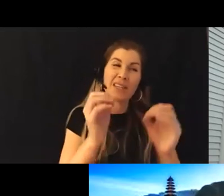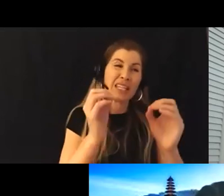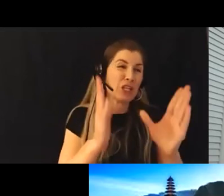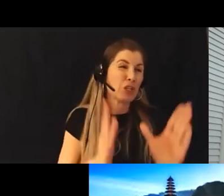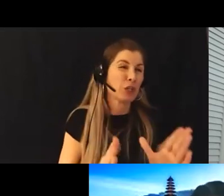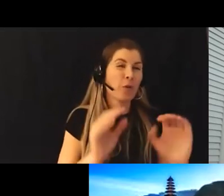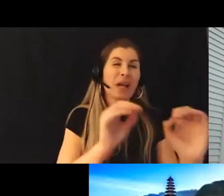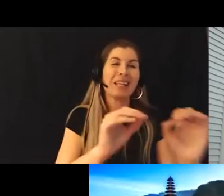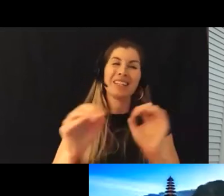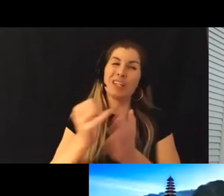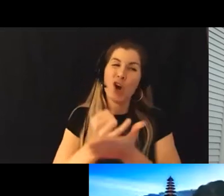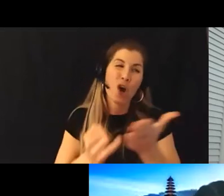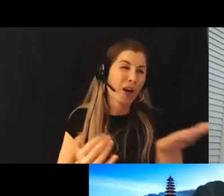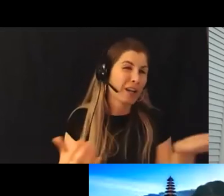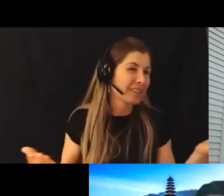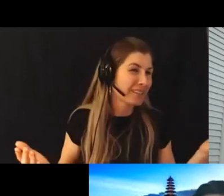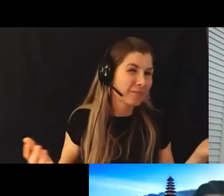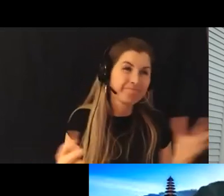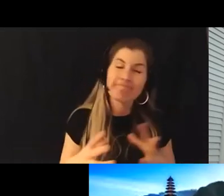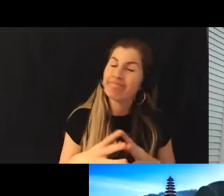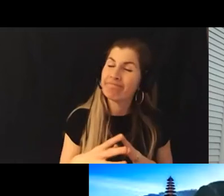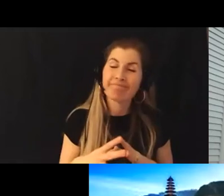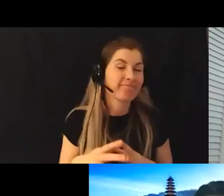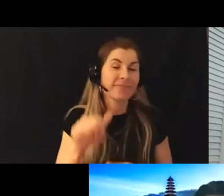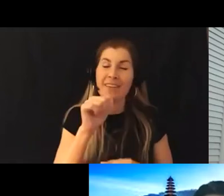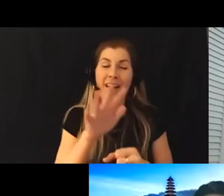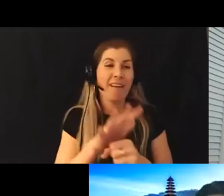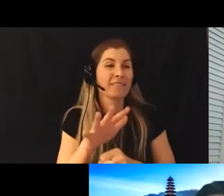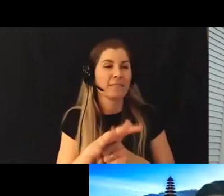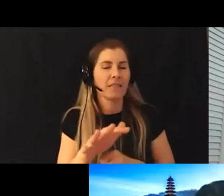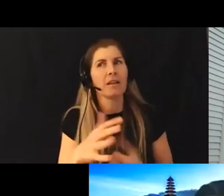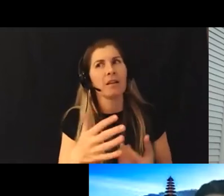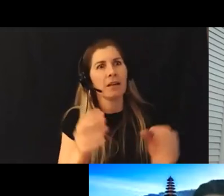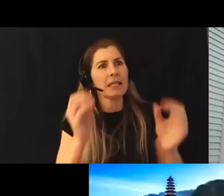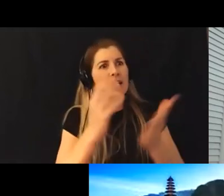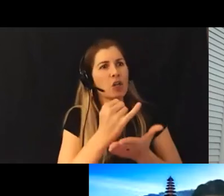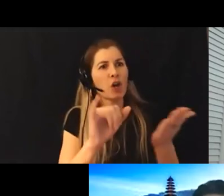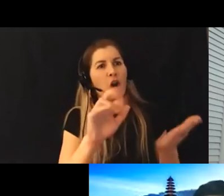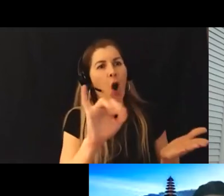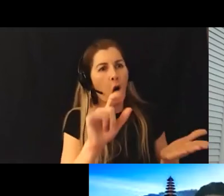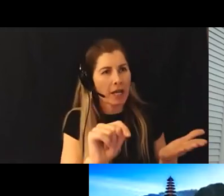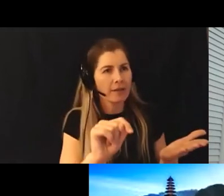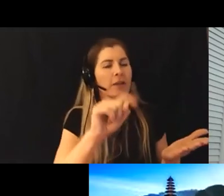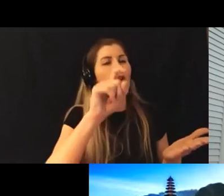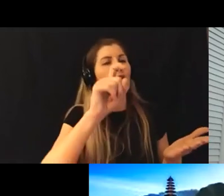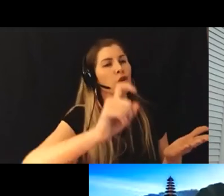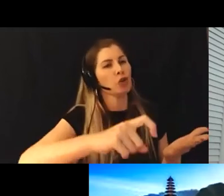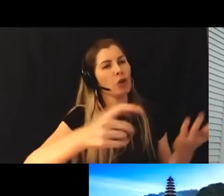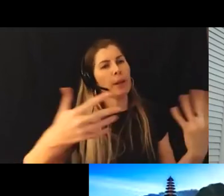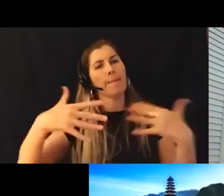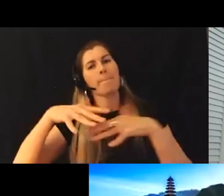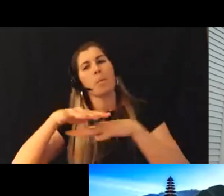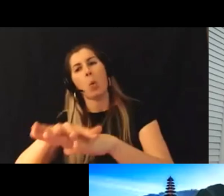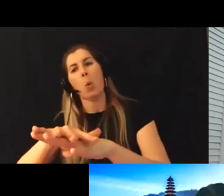teach arts, the full arts discipline. They just don't exist. So teaching artists must be, should be incorporated into that mix.